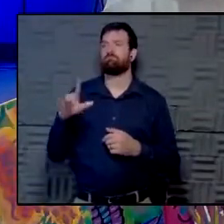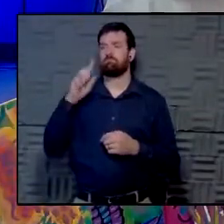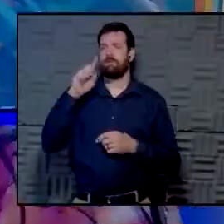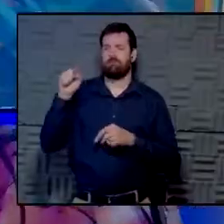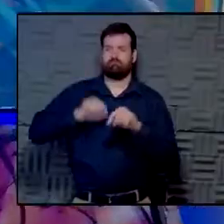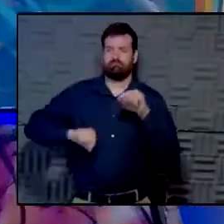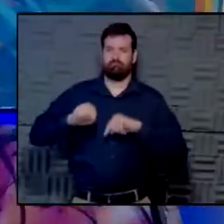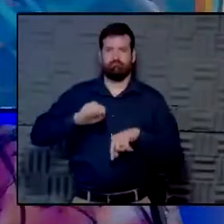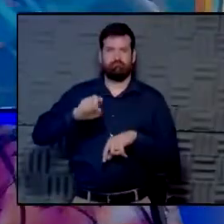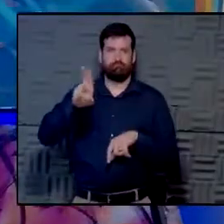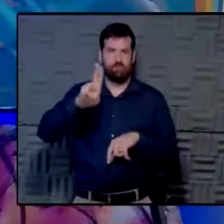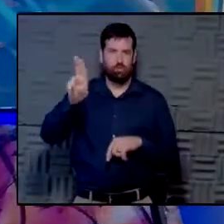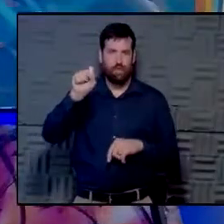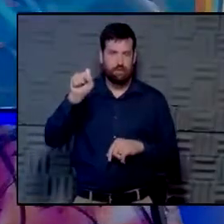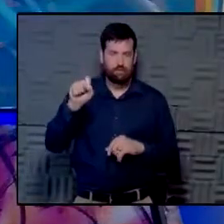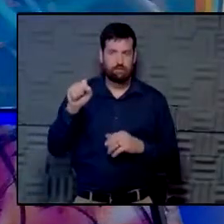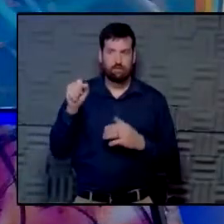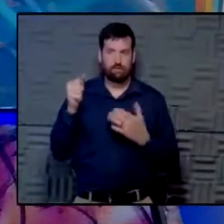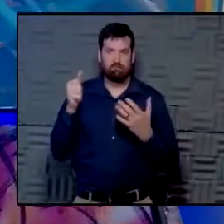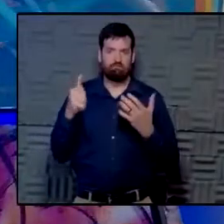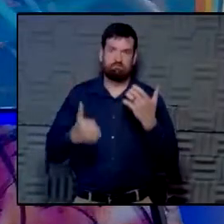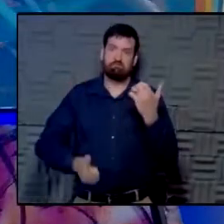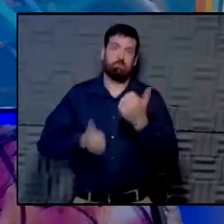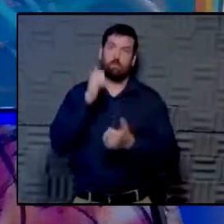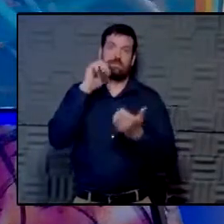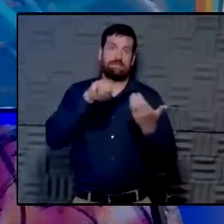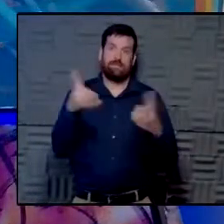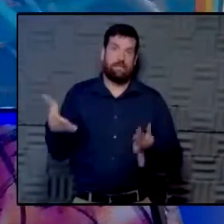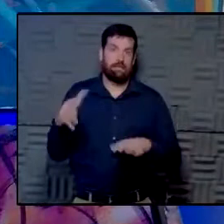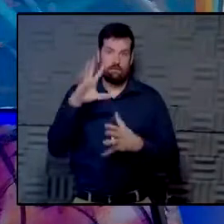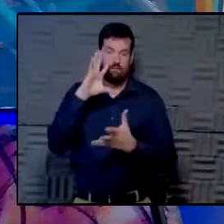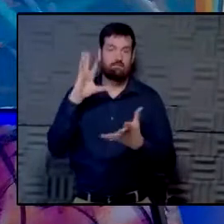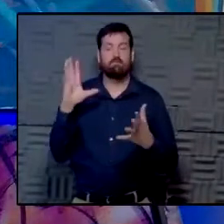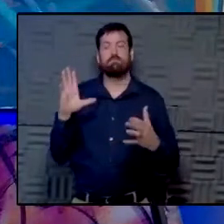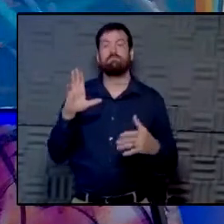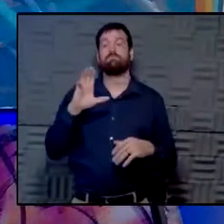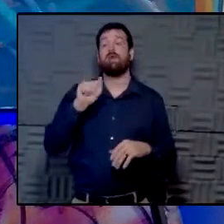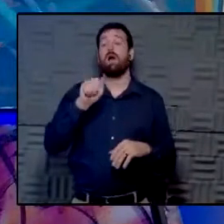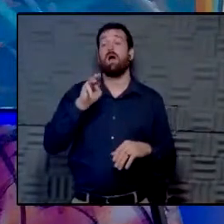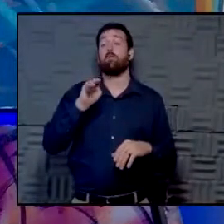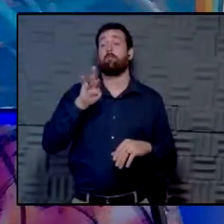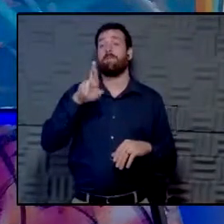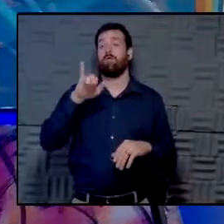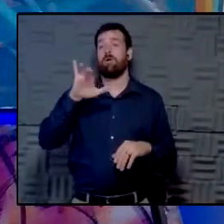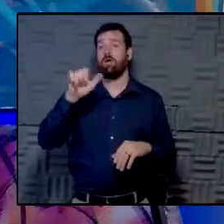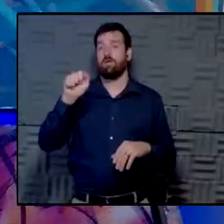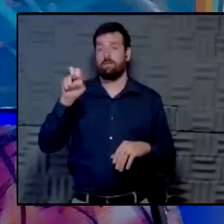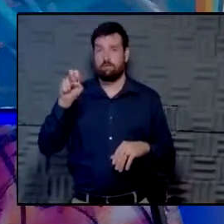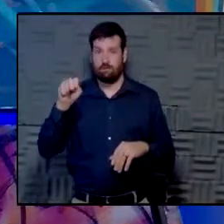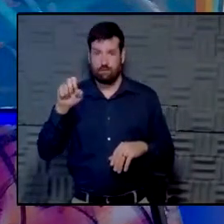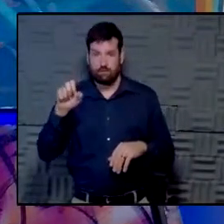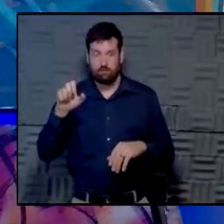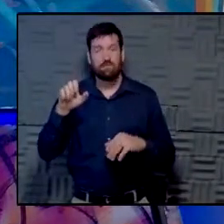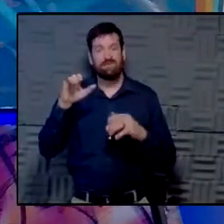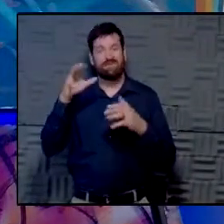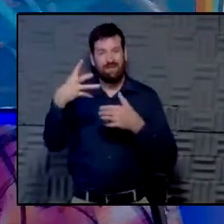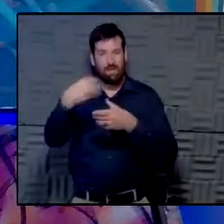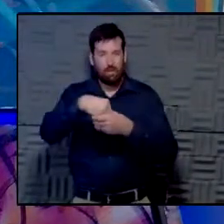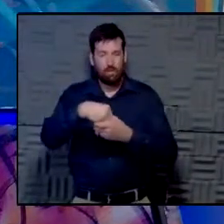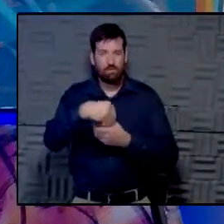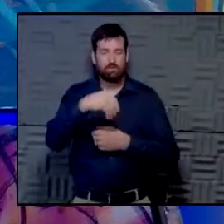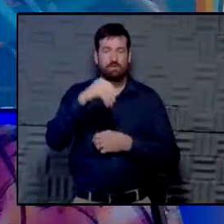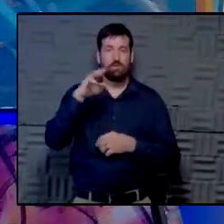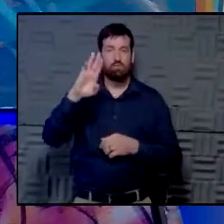United States is the worldwide leader in deaths in general. And when you're talking about the Americas, you have to also understand that South America,